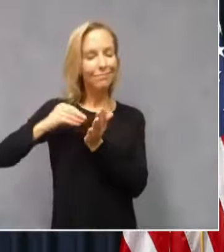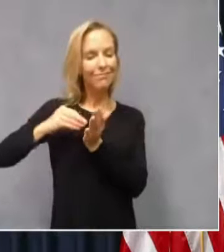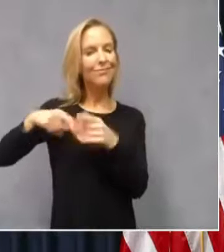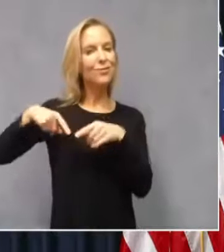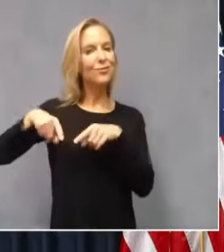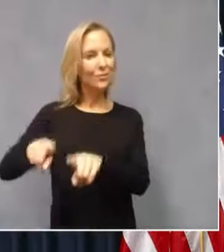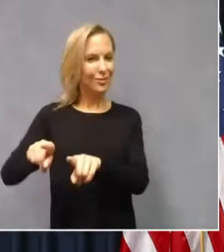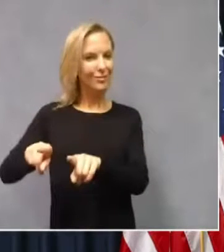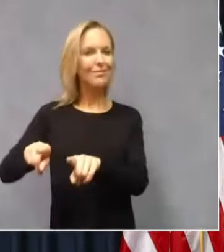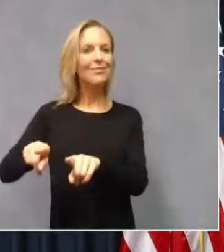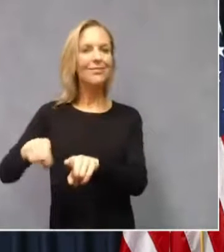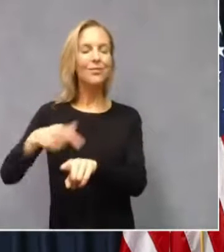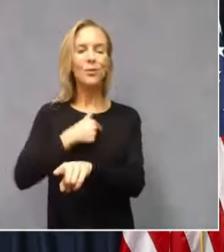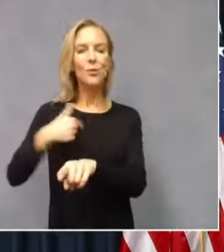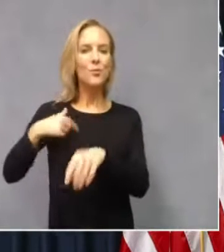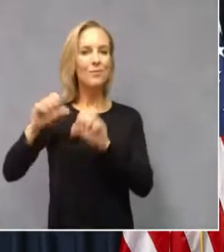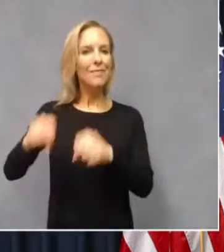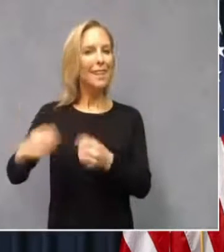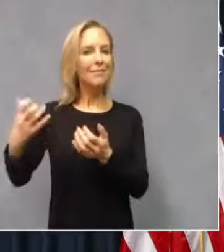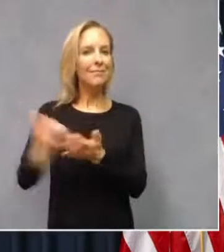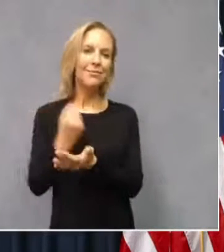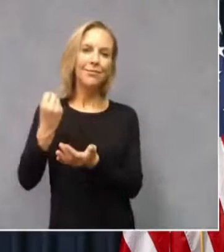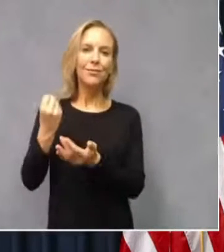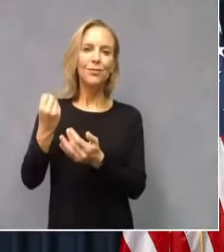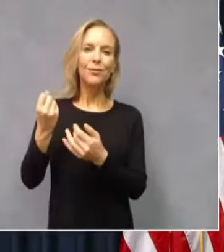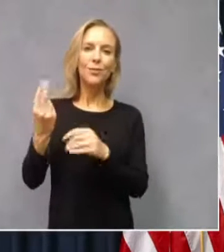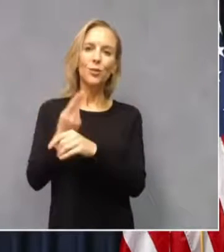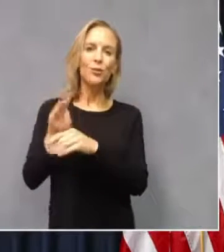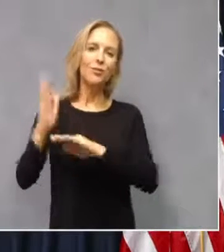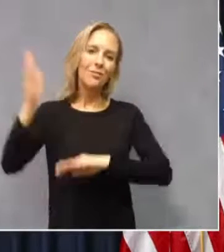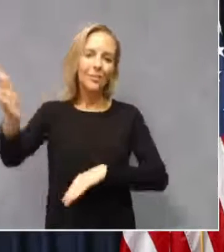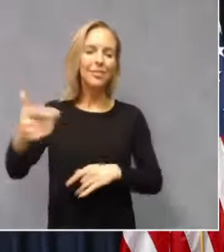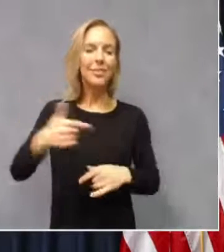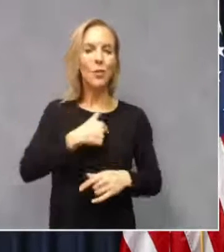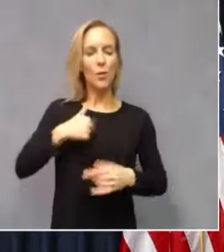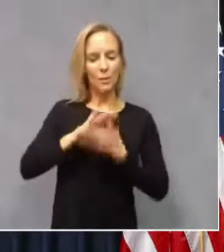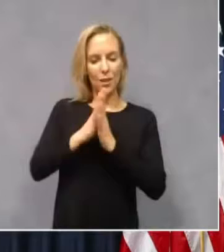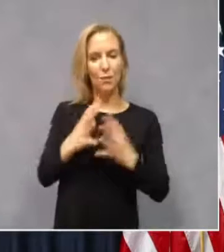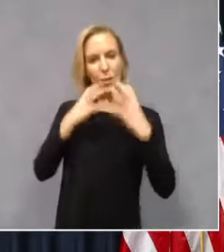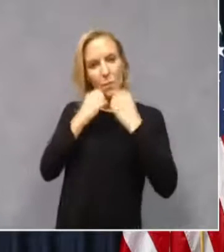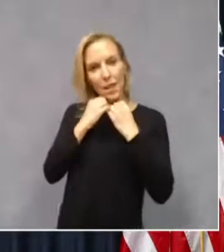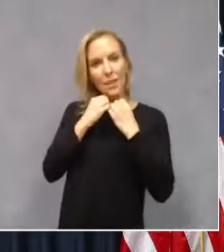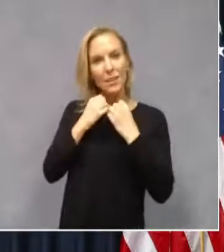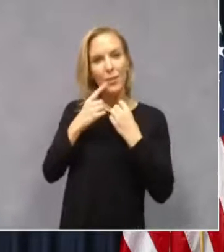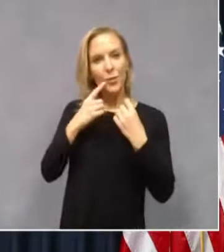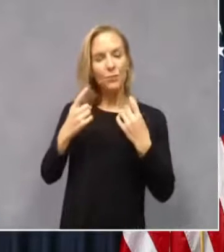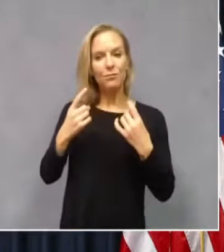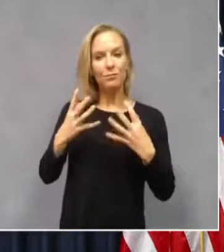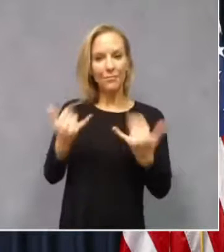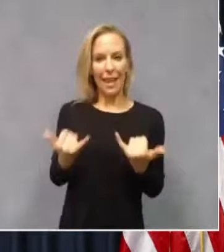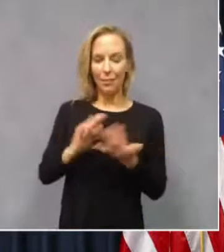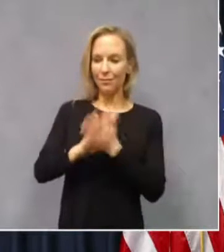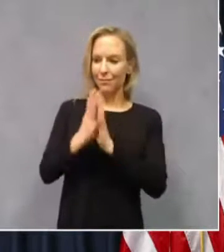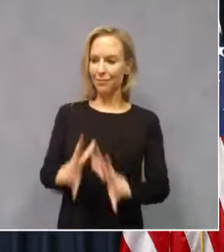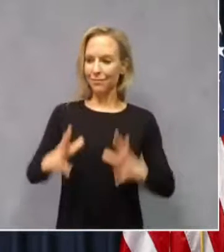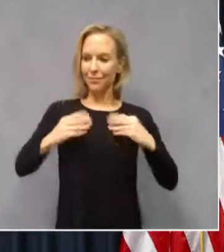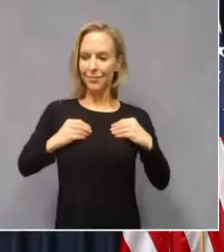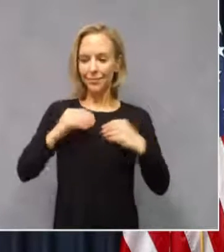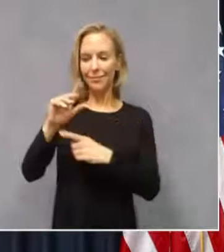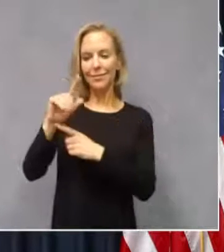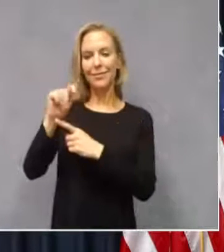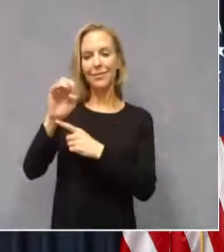to be able to put to good use. Renewed compassion, embracing telehealth and everything that it can provide,